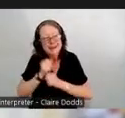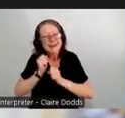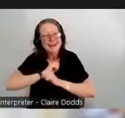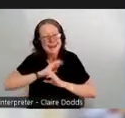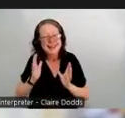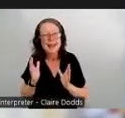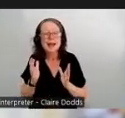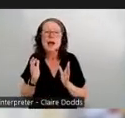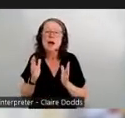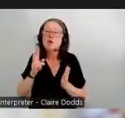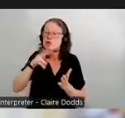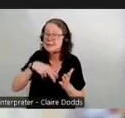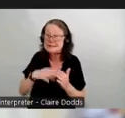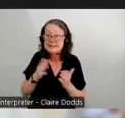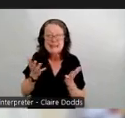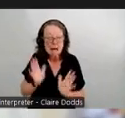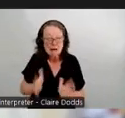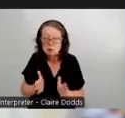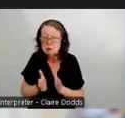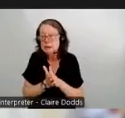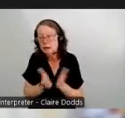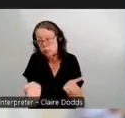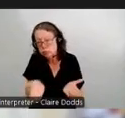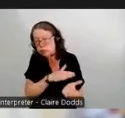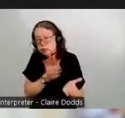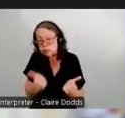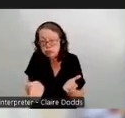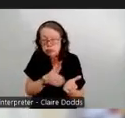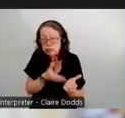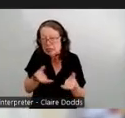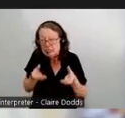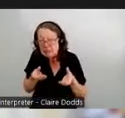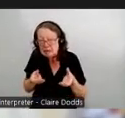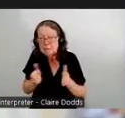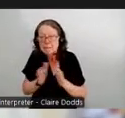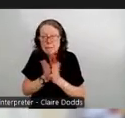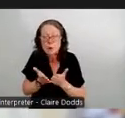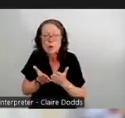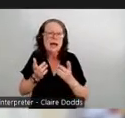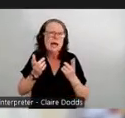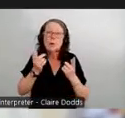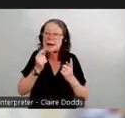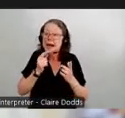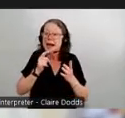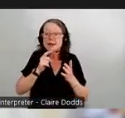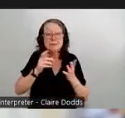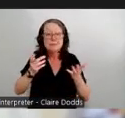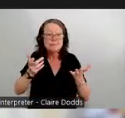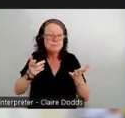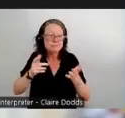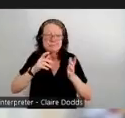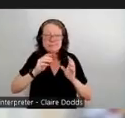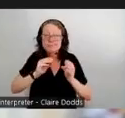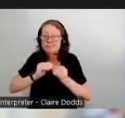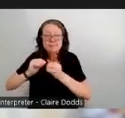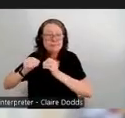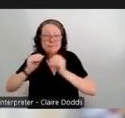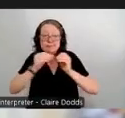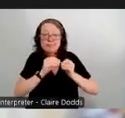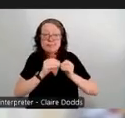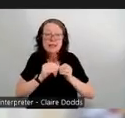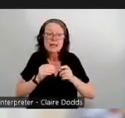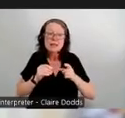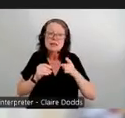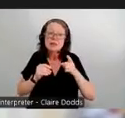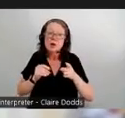papel picado, which is the beautiful way of decorating the sort of bunting that they have for the celebration, and looking at what